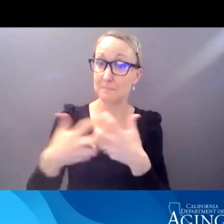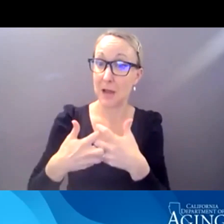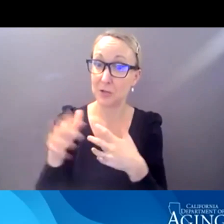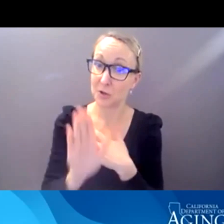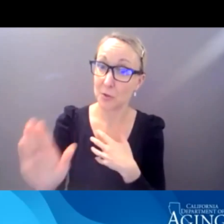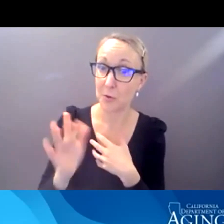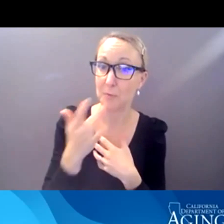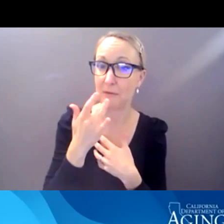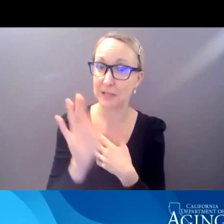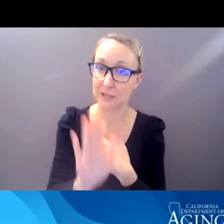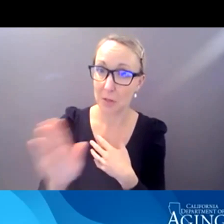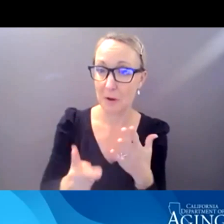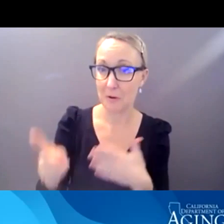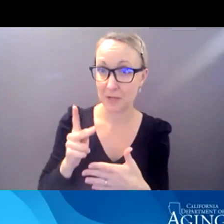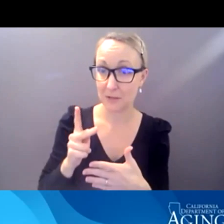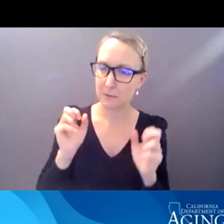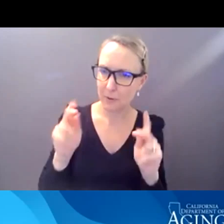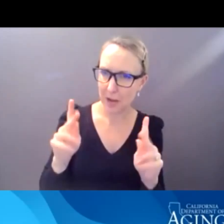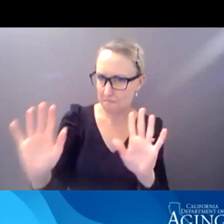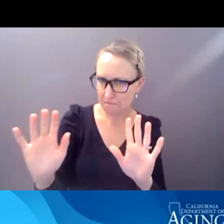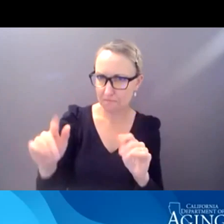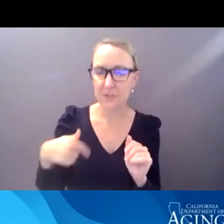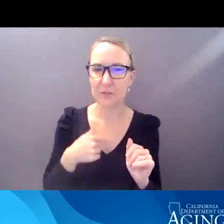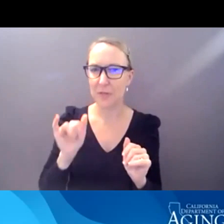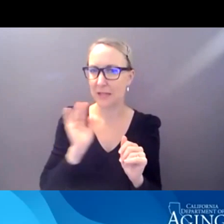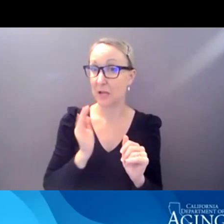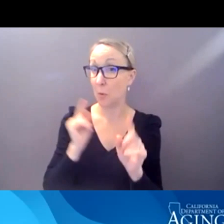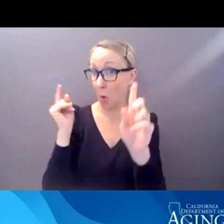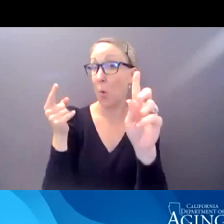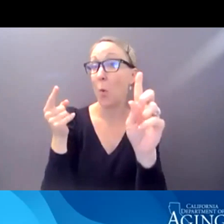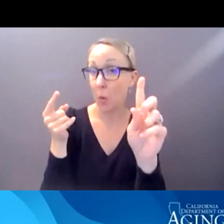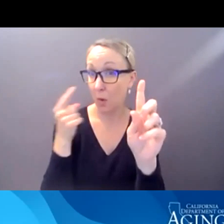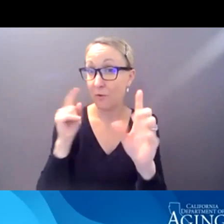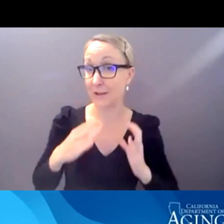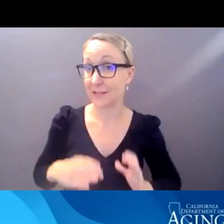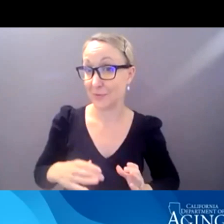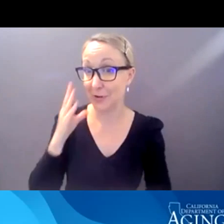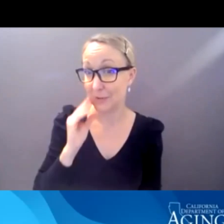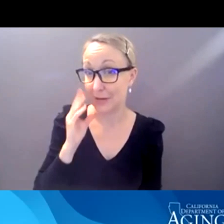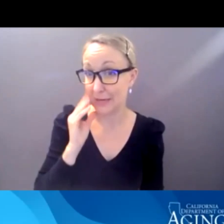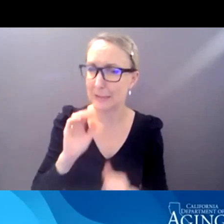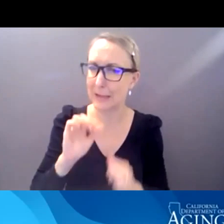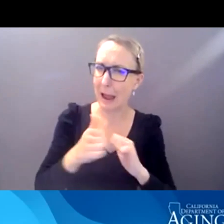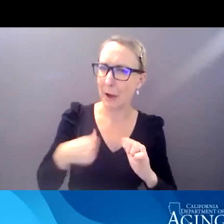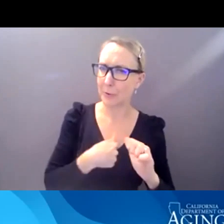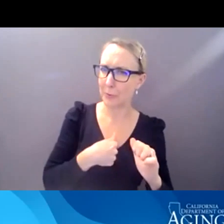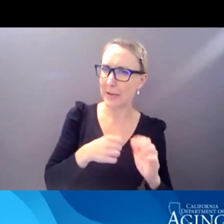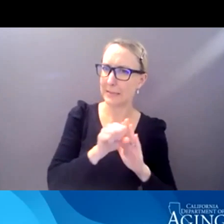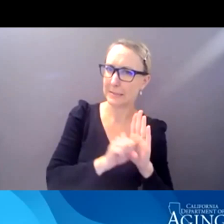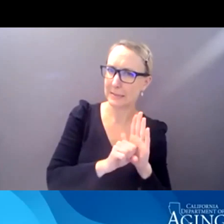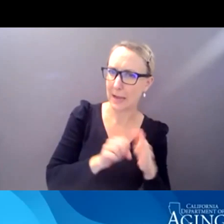So, okay, if that's the vision of what we want the customer experience to be like, how do we as state and local leaders deliver